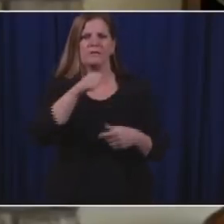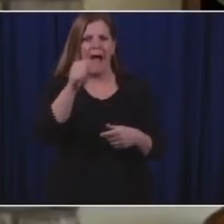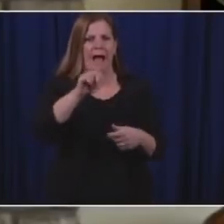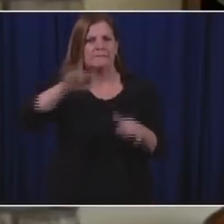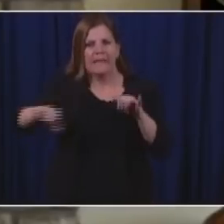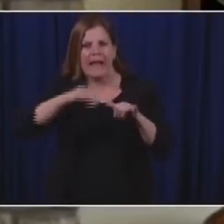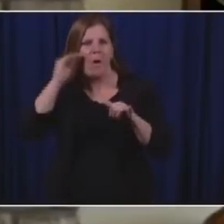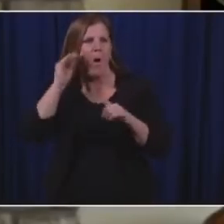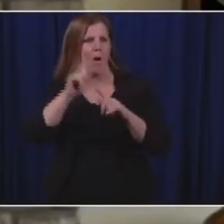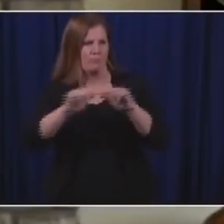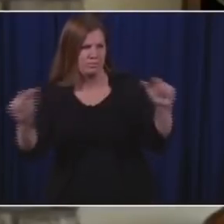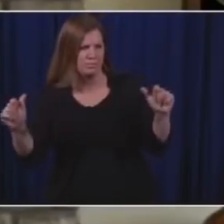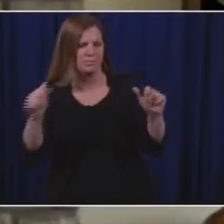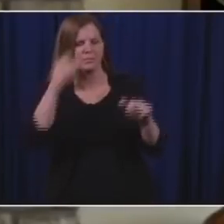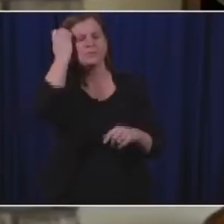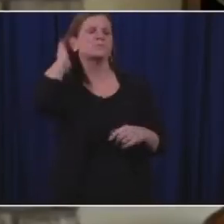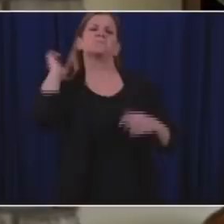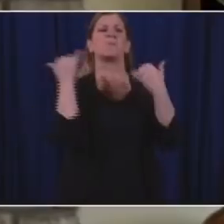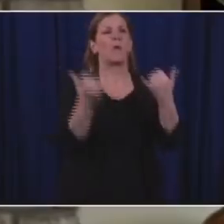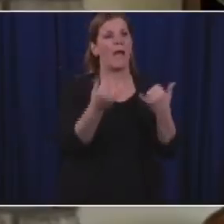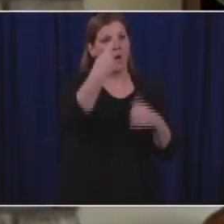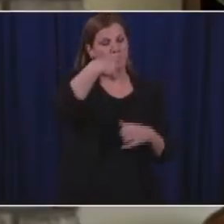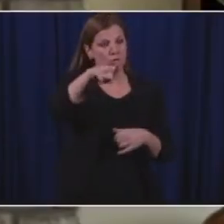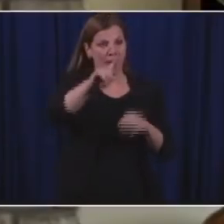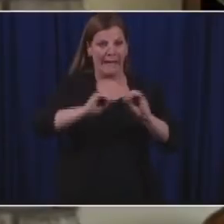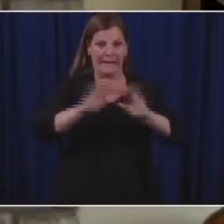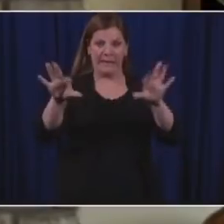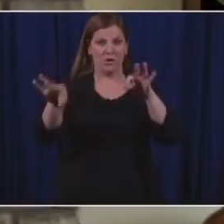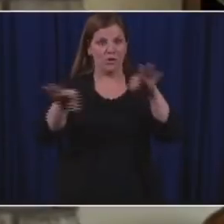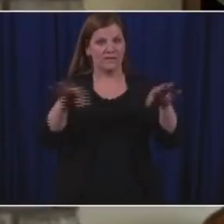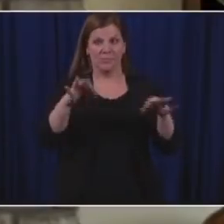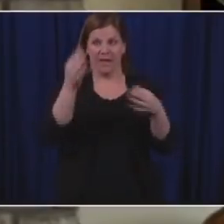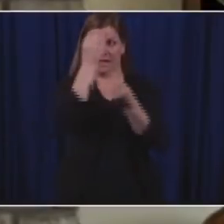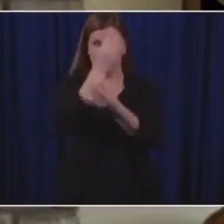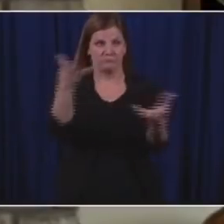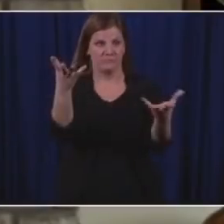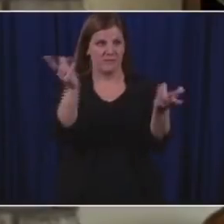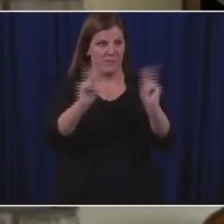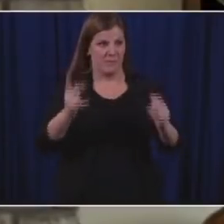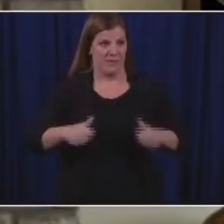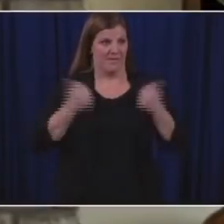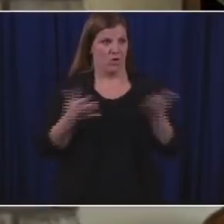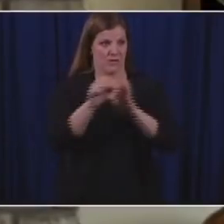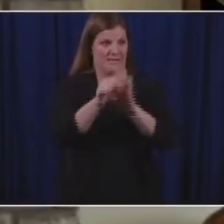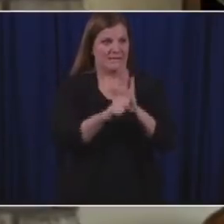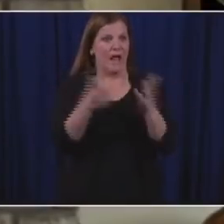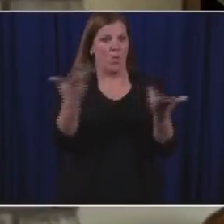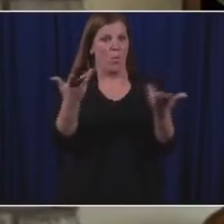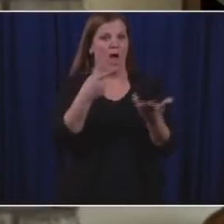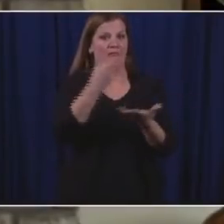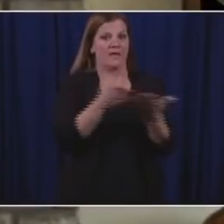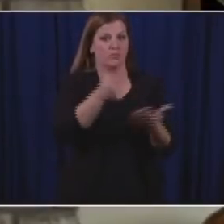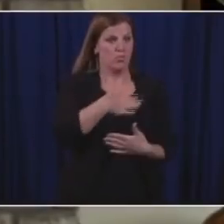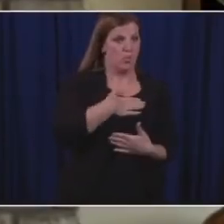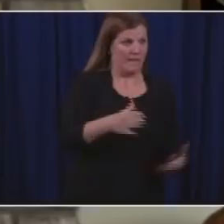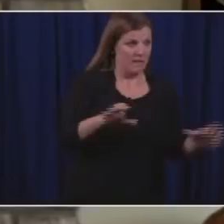the state right now what you are willing and not willing to do as we move through December and the winter months?